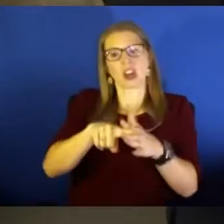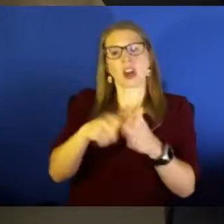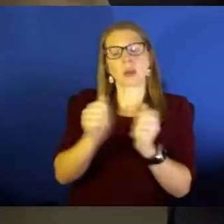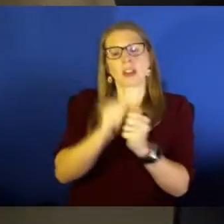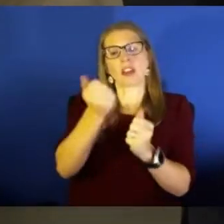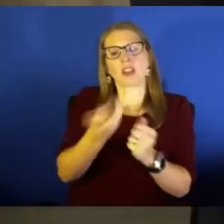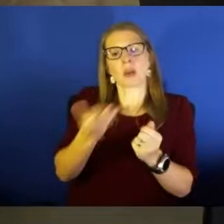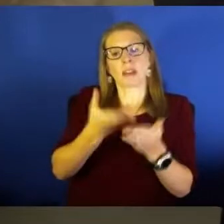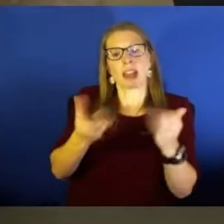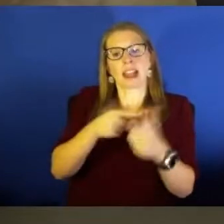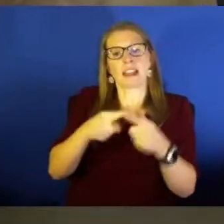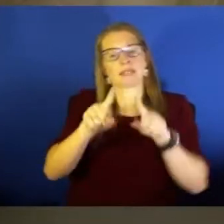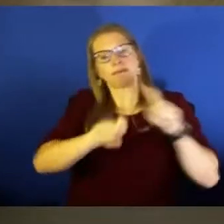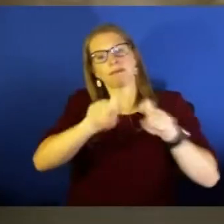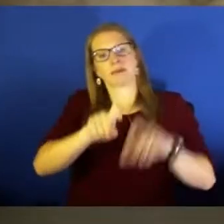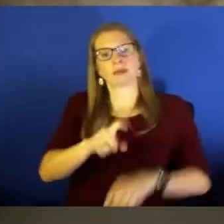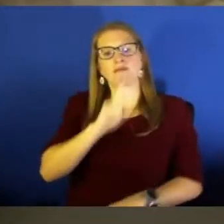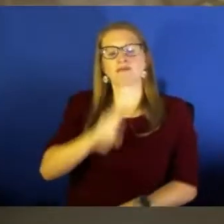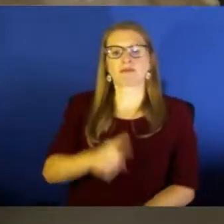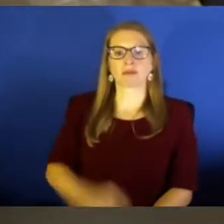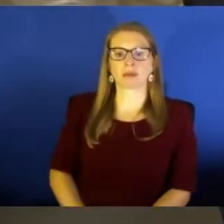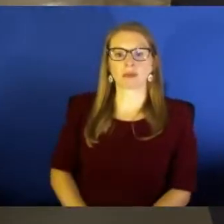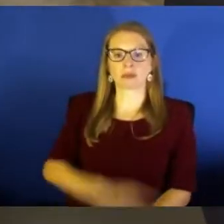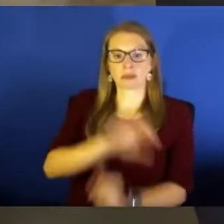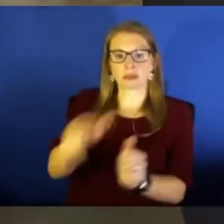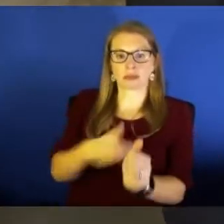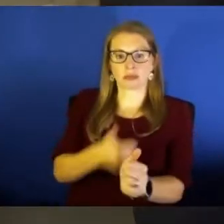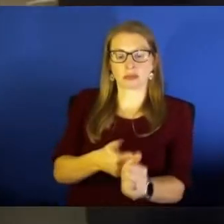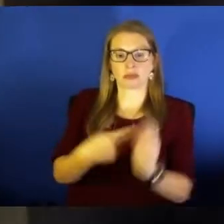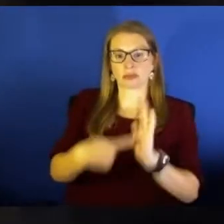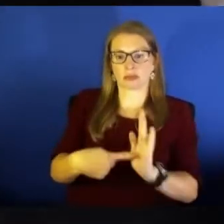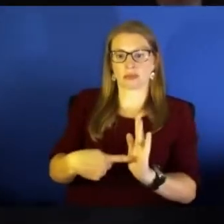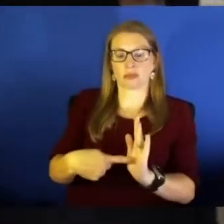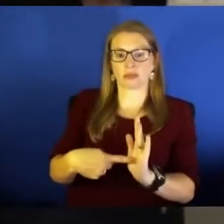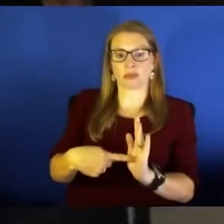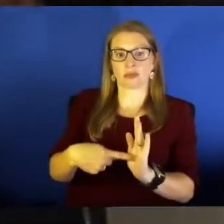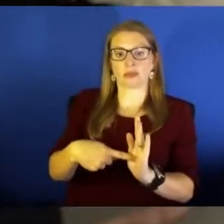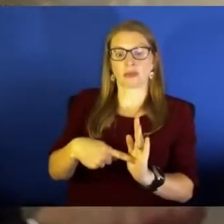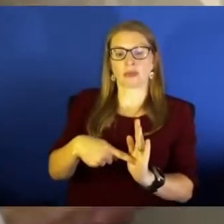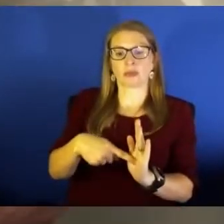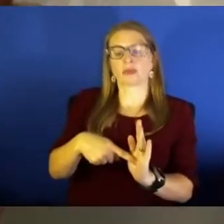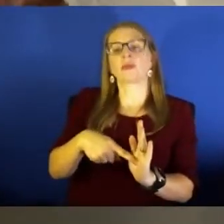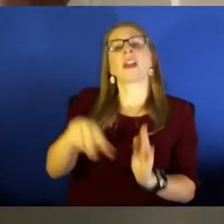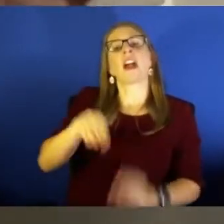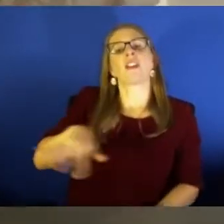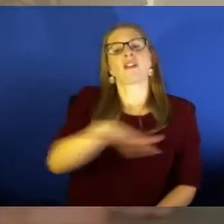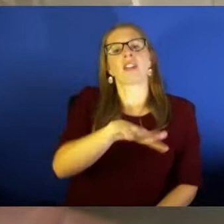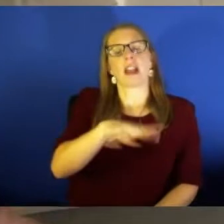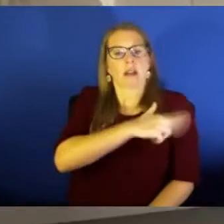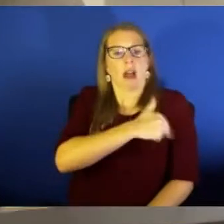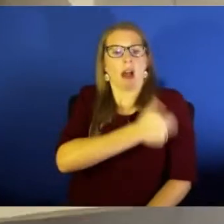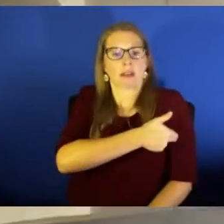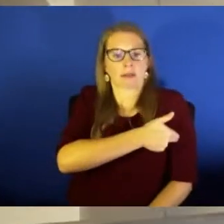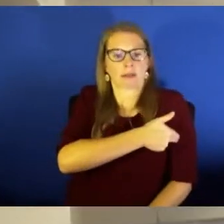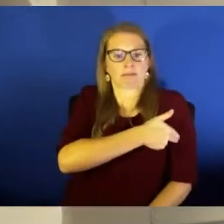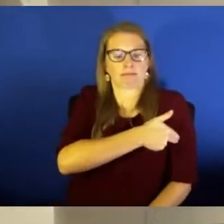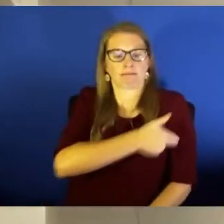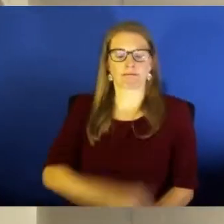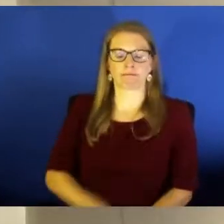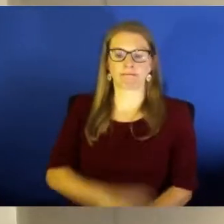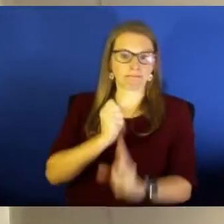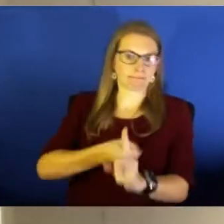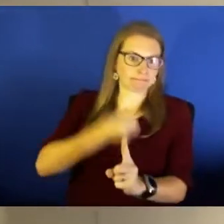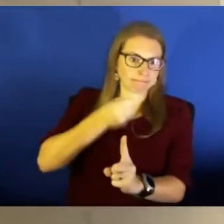questions to ask you. Sure. So, behind us, a representation of a field hospital. Their profound impact on the